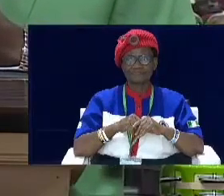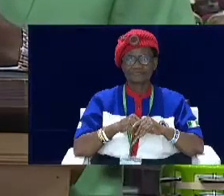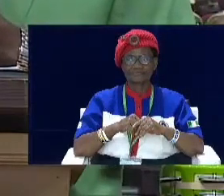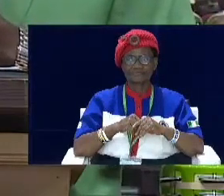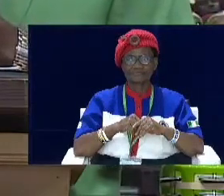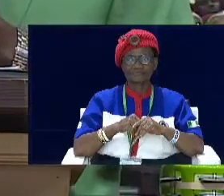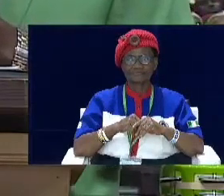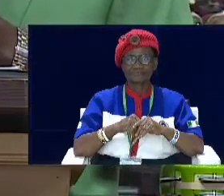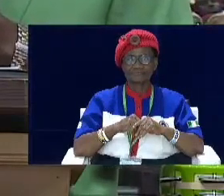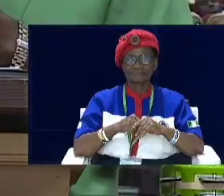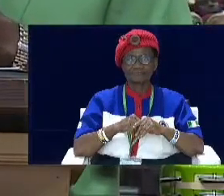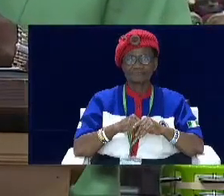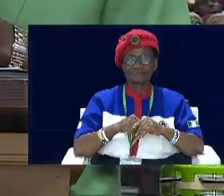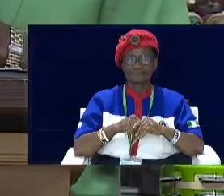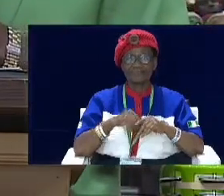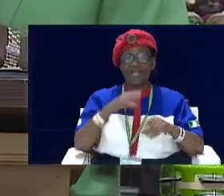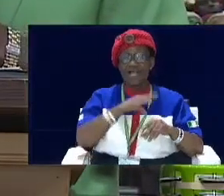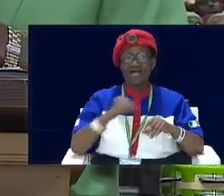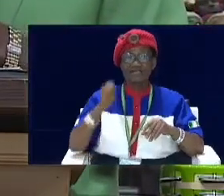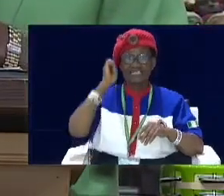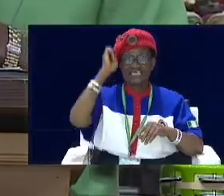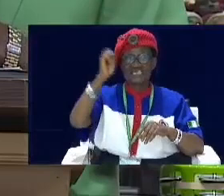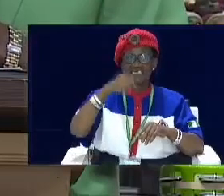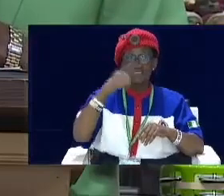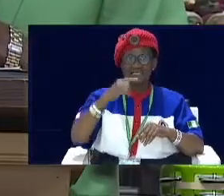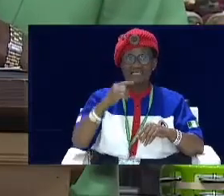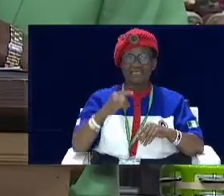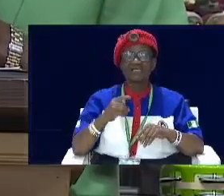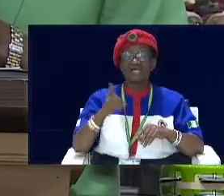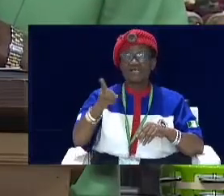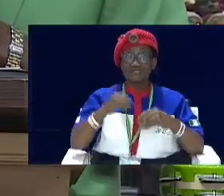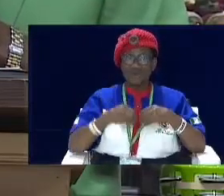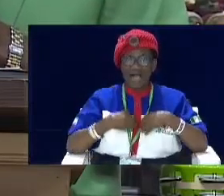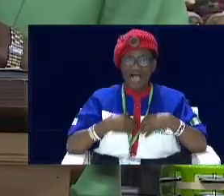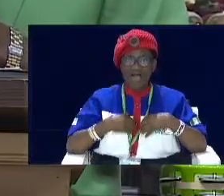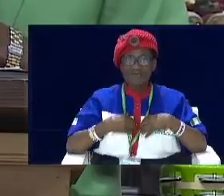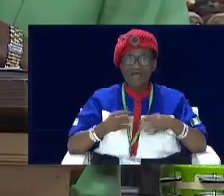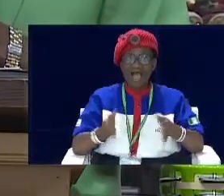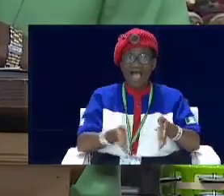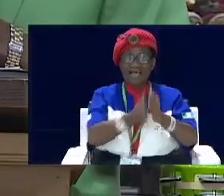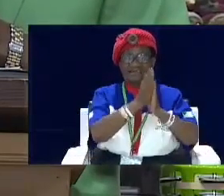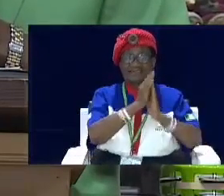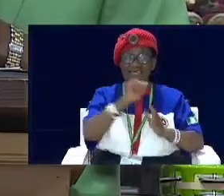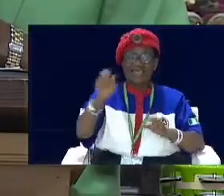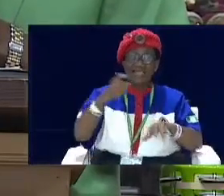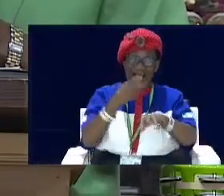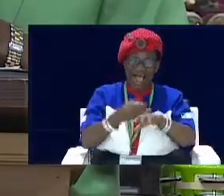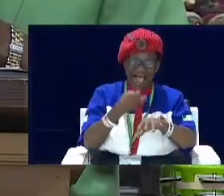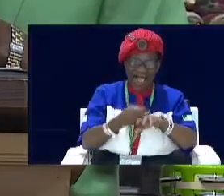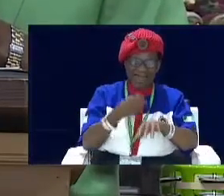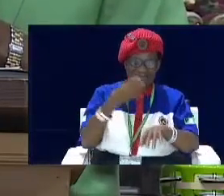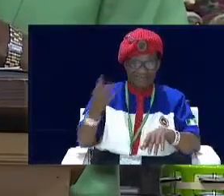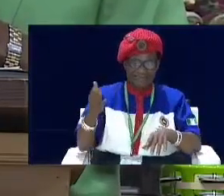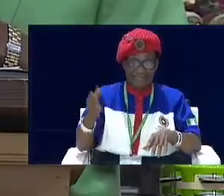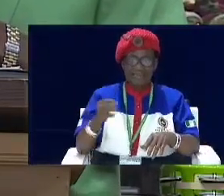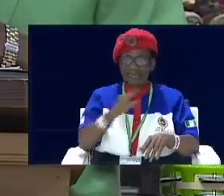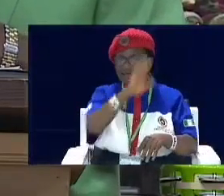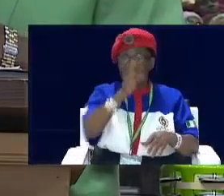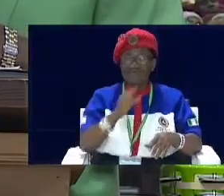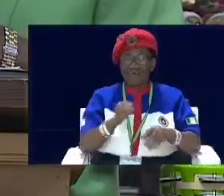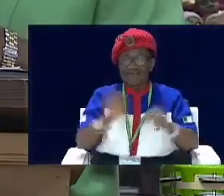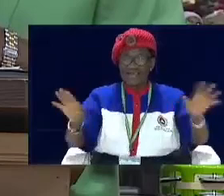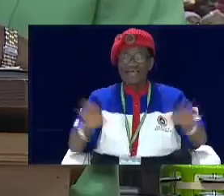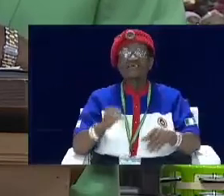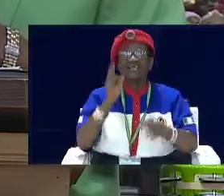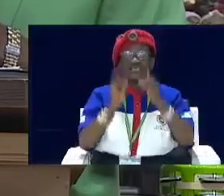o ba le mi. And he said, thou hast had a hard thing. Nevertheless, if thou see me when I'm taken